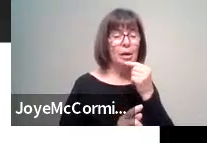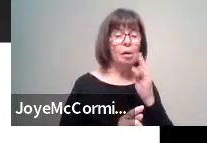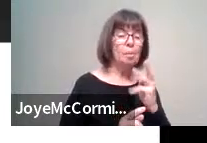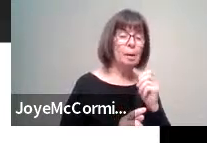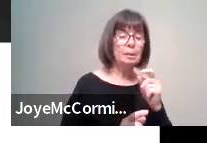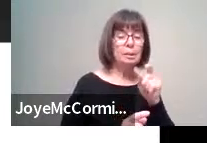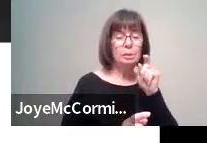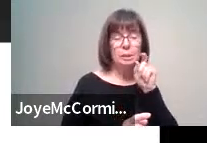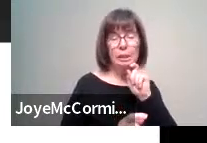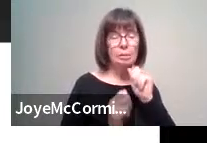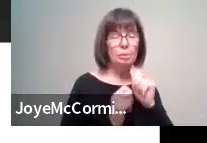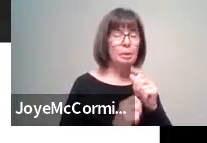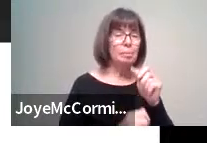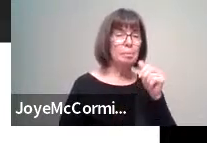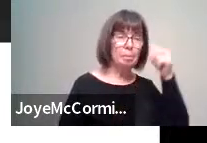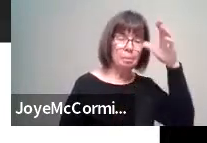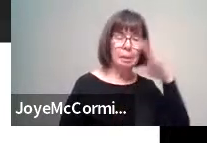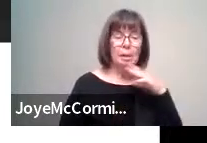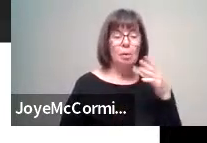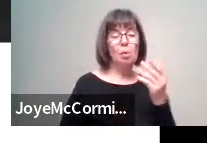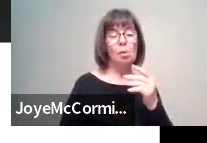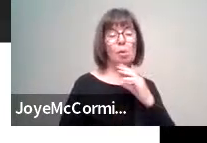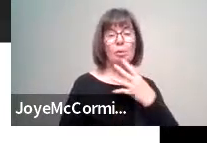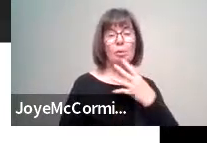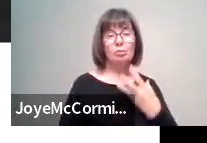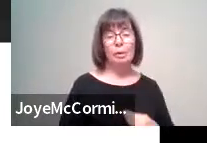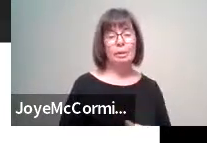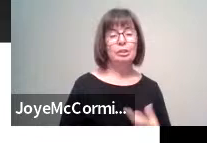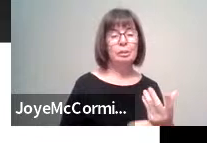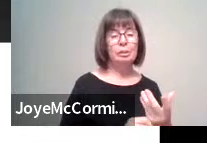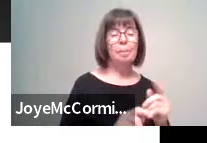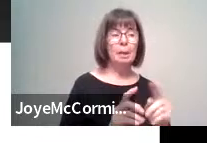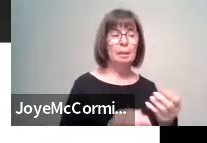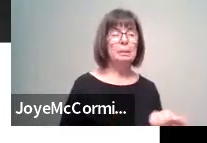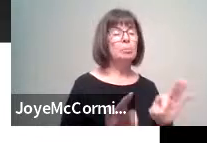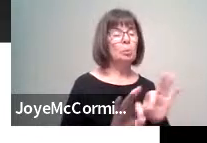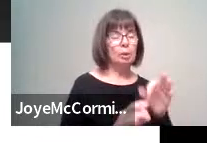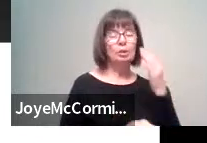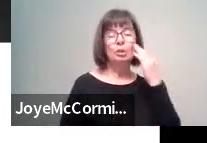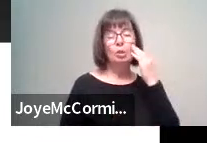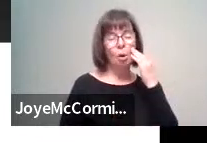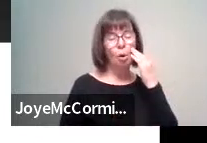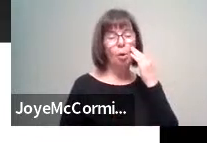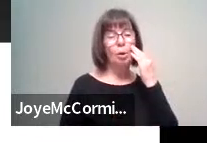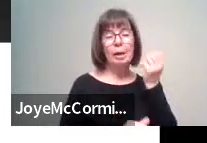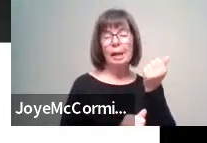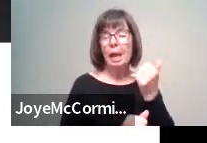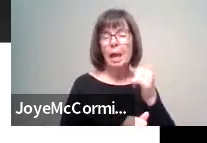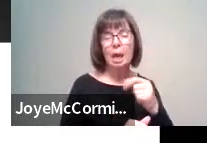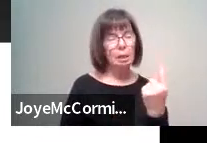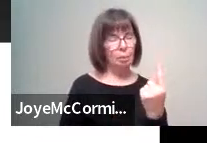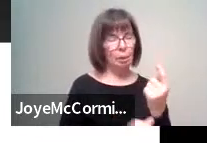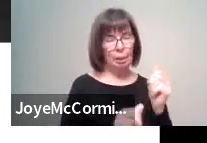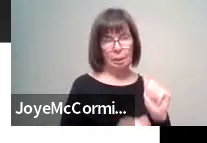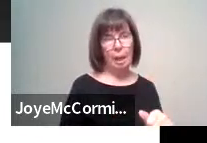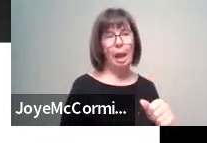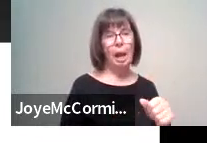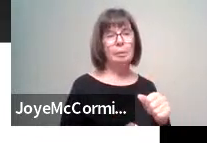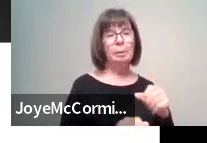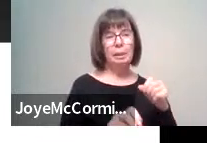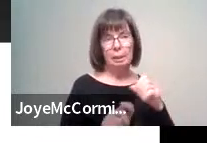who have sex with men or transgender men or women. But it's important to note anyone can get Mpox with